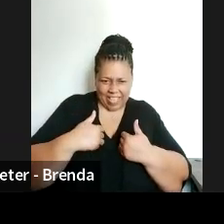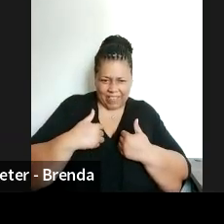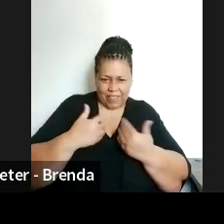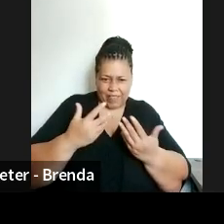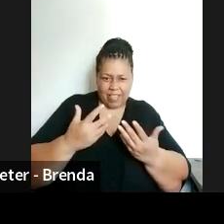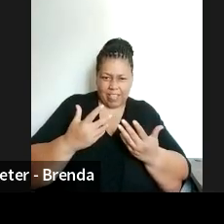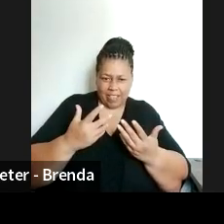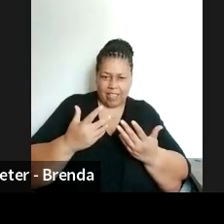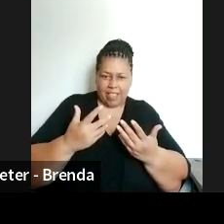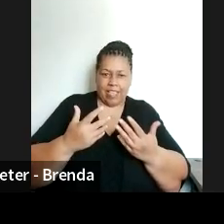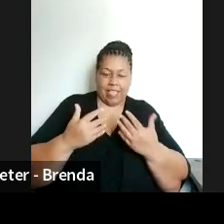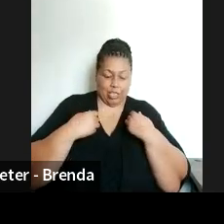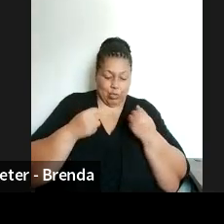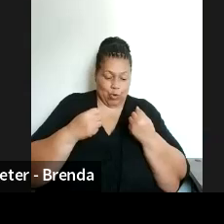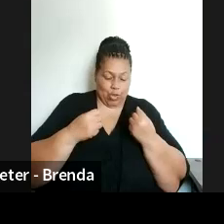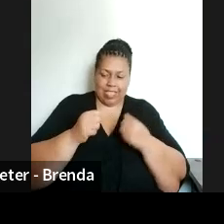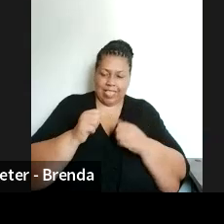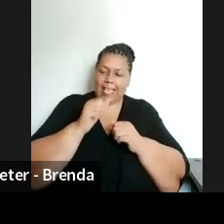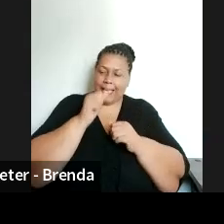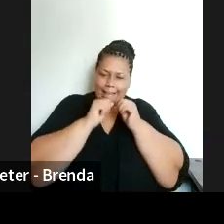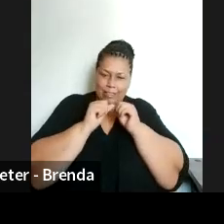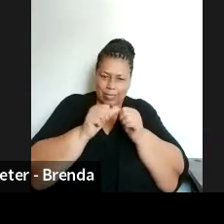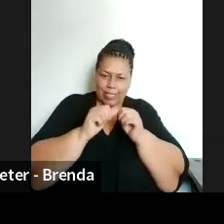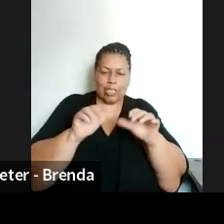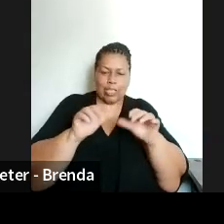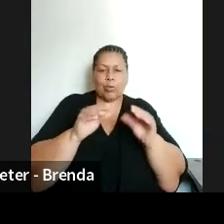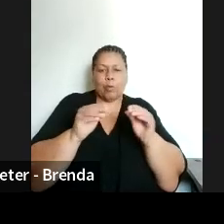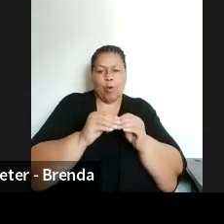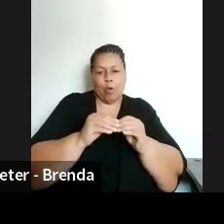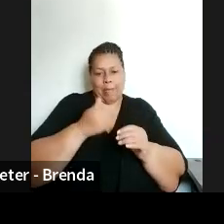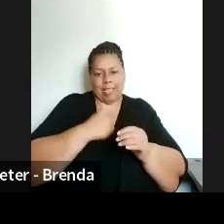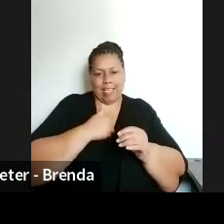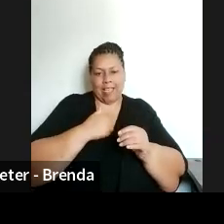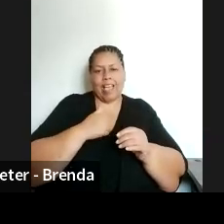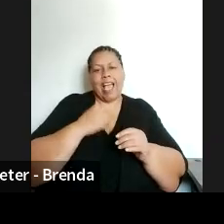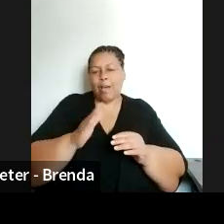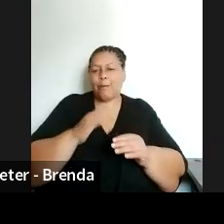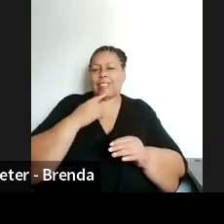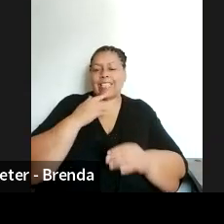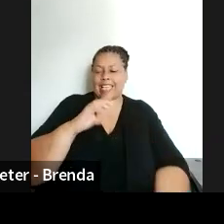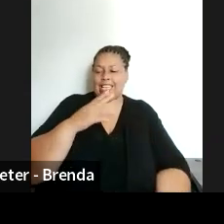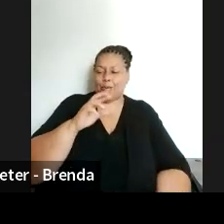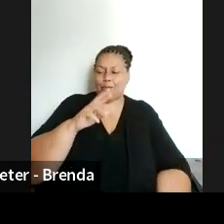do more myself. I'm gonna go with charisma because then I can delegate tasks and do what I can.